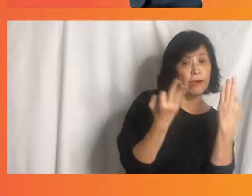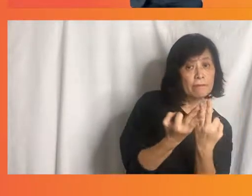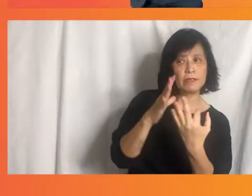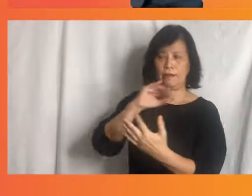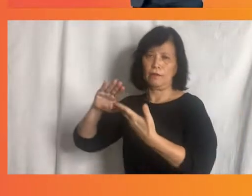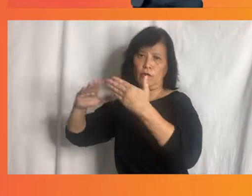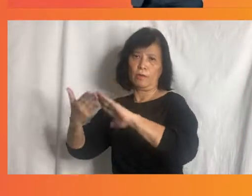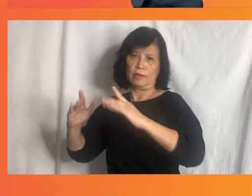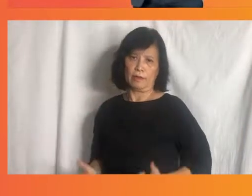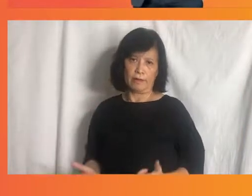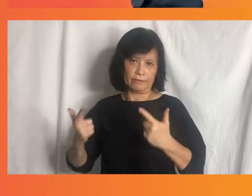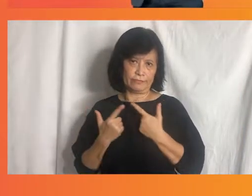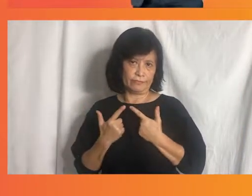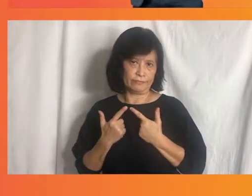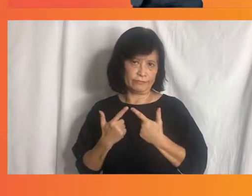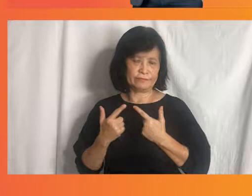life.